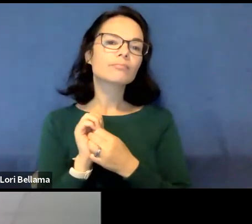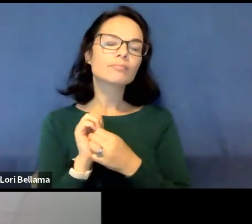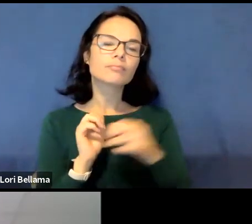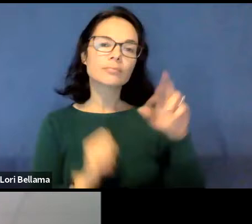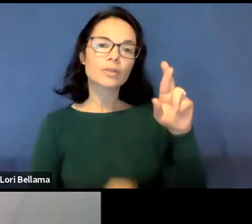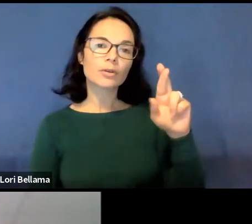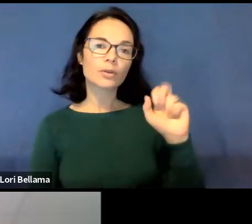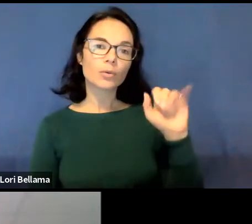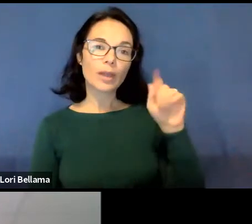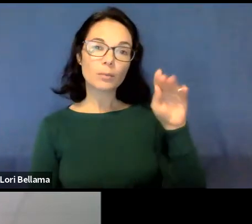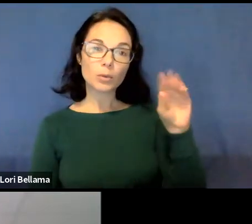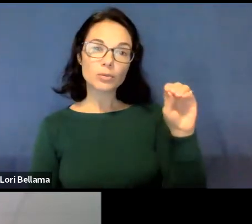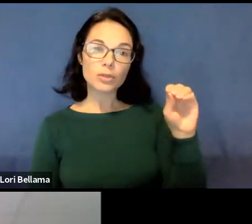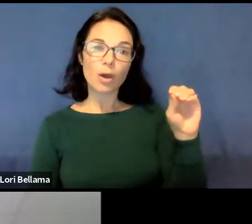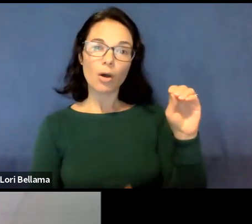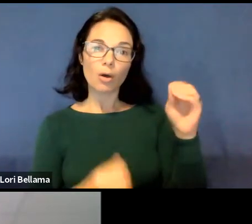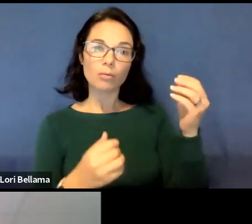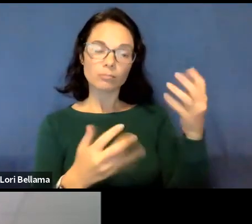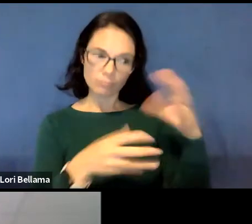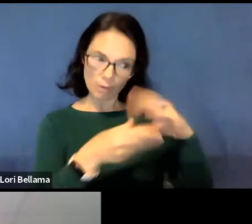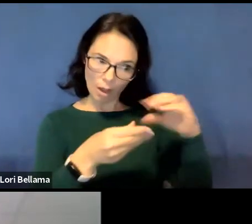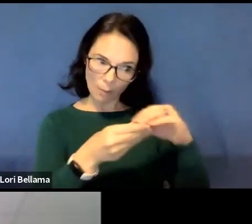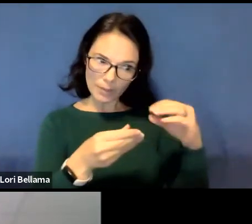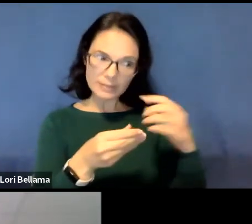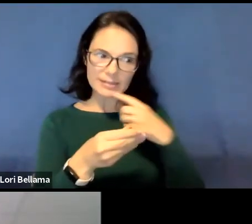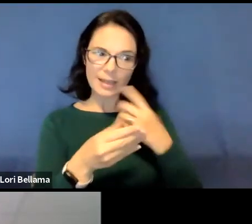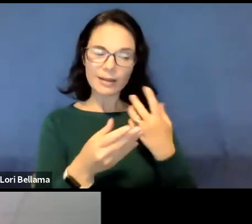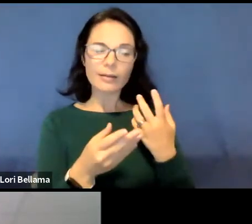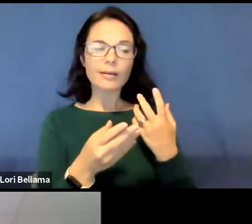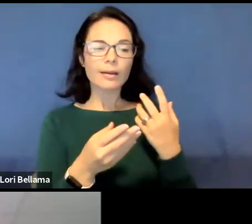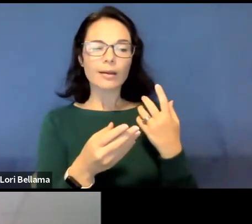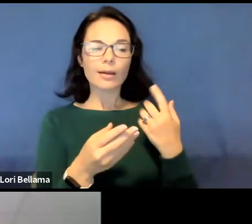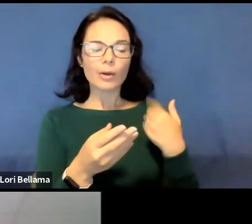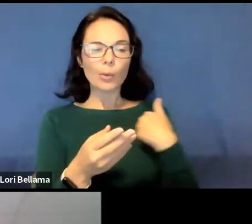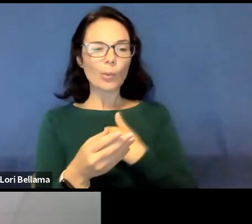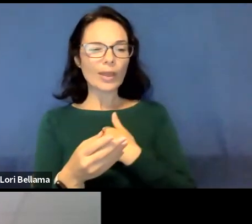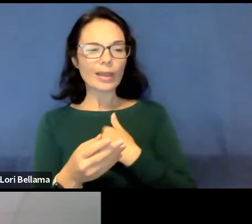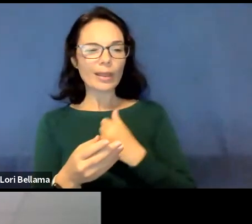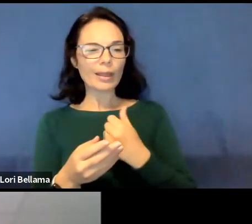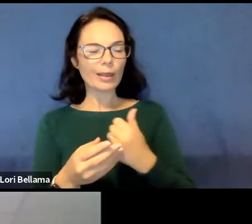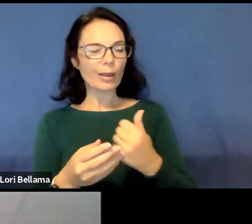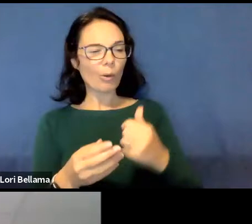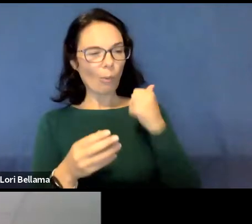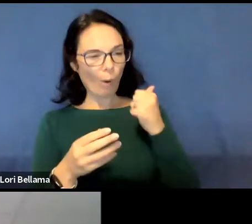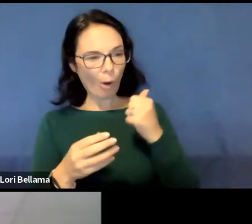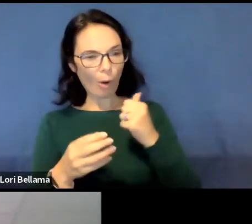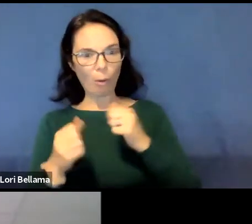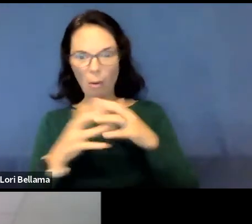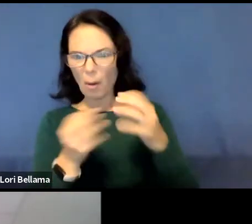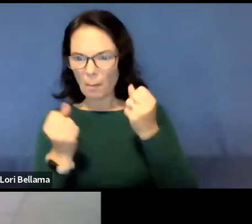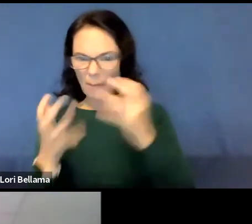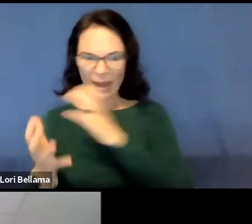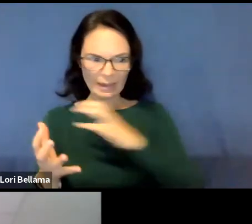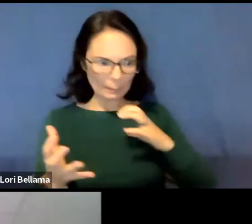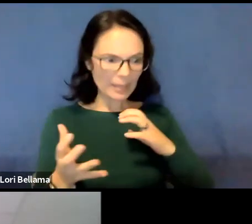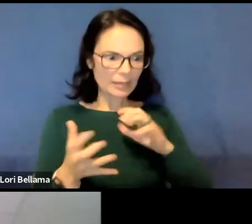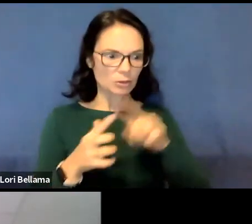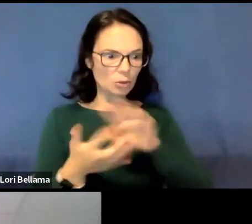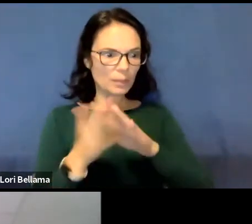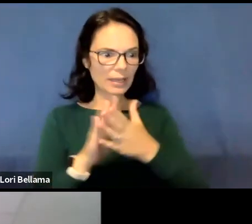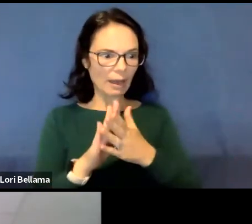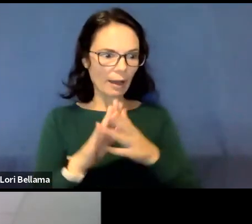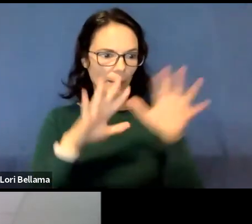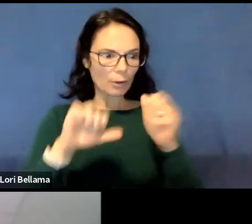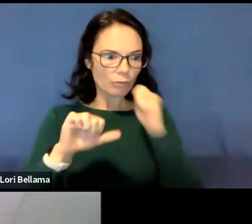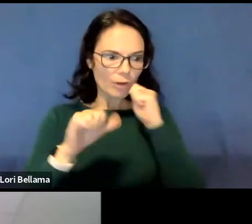Raimundo made this comment that, we really we're not going to committee ourselves into being an equitable and anti-racist institution. It's really